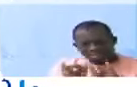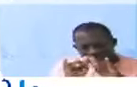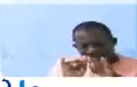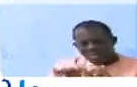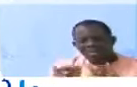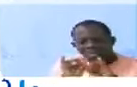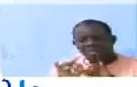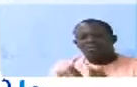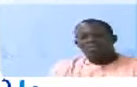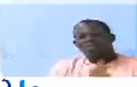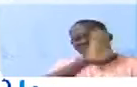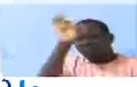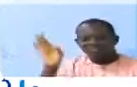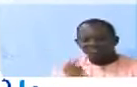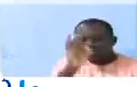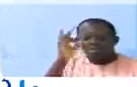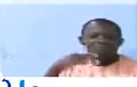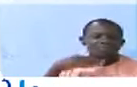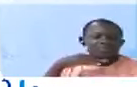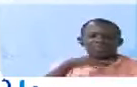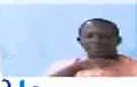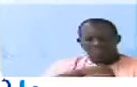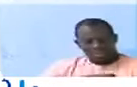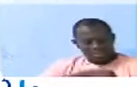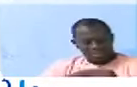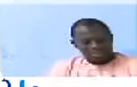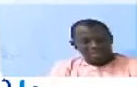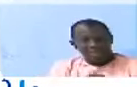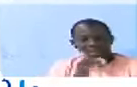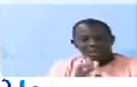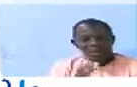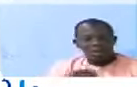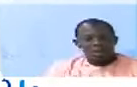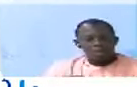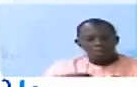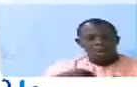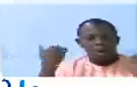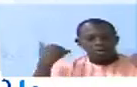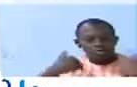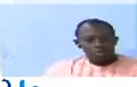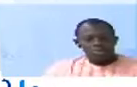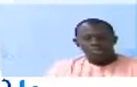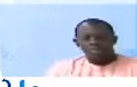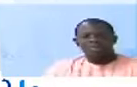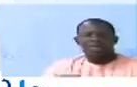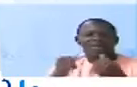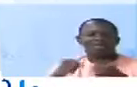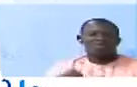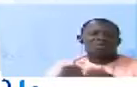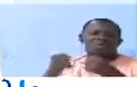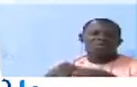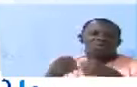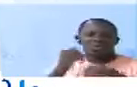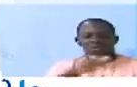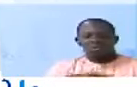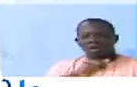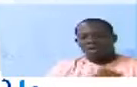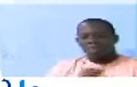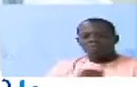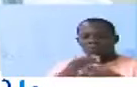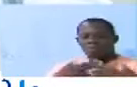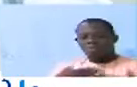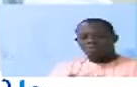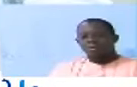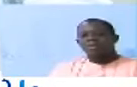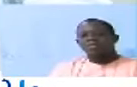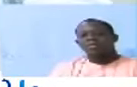we became so dirty that the shirts we were wearing started tearing apart on our bodies. How